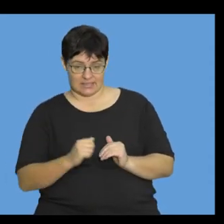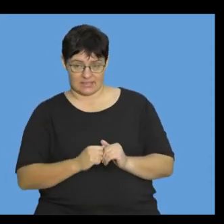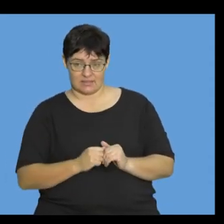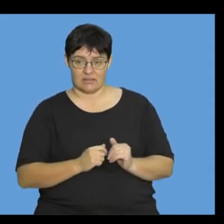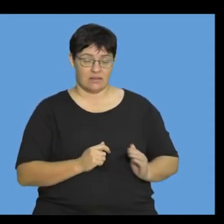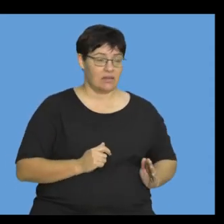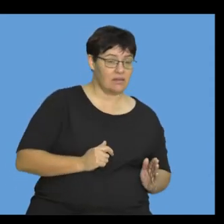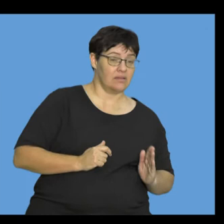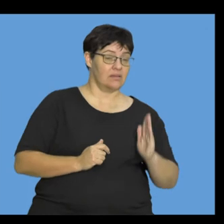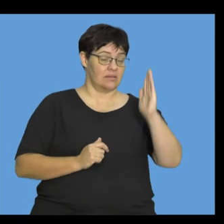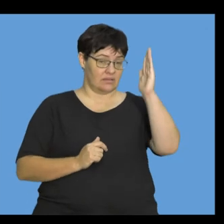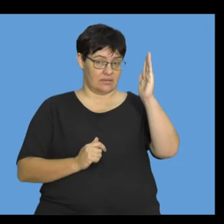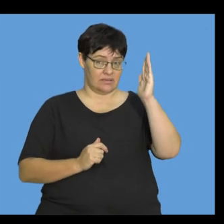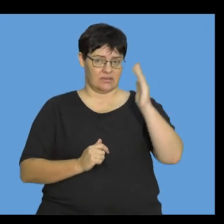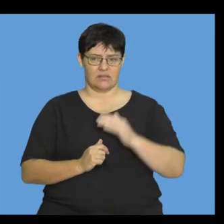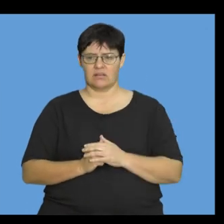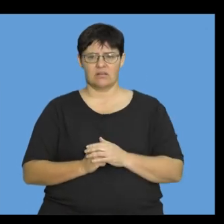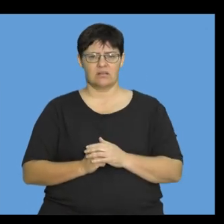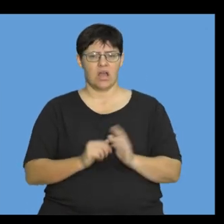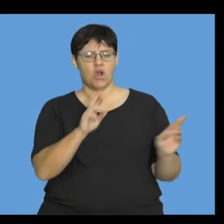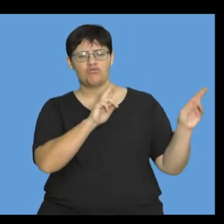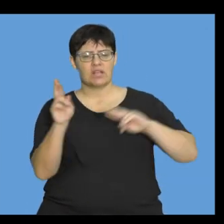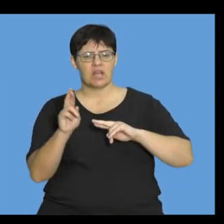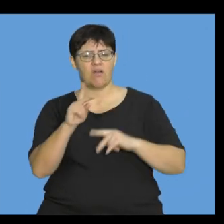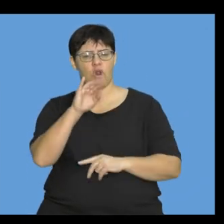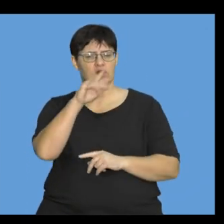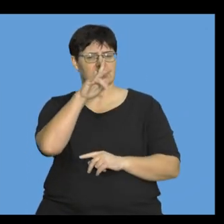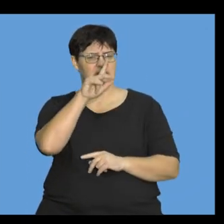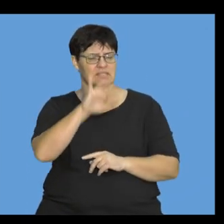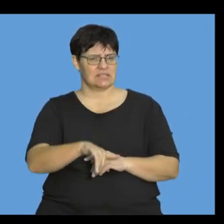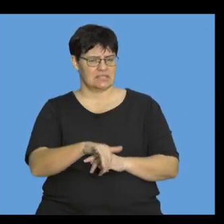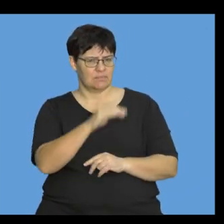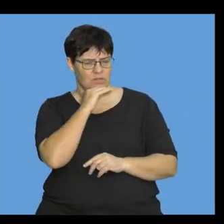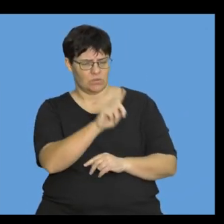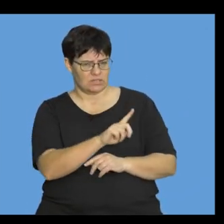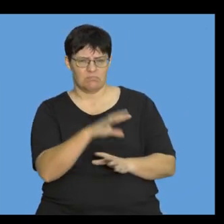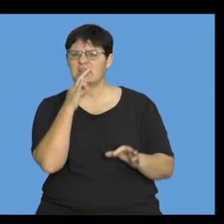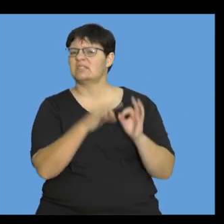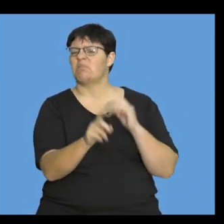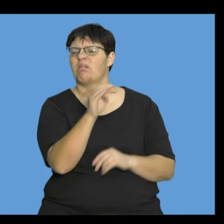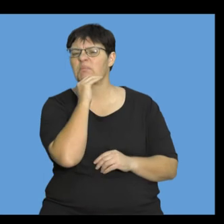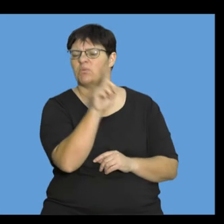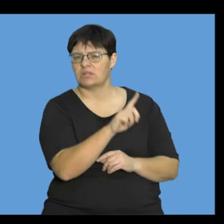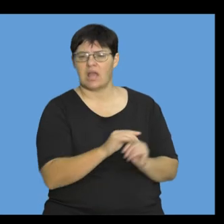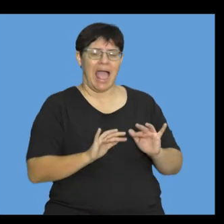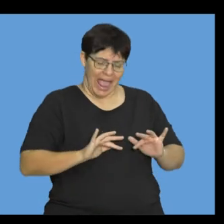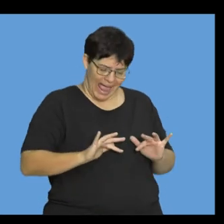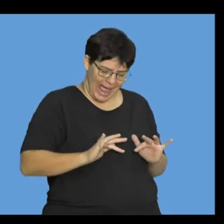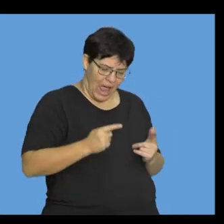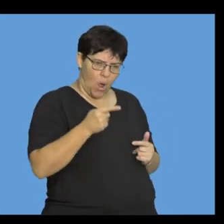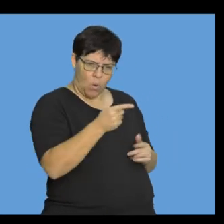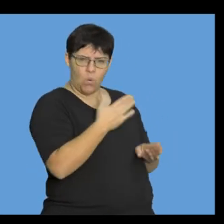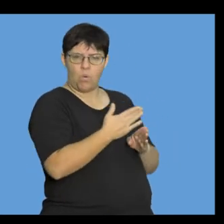the x-axis. And over here, all right, what does reaction velocity mean? In very simple, it